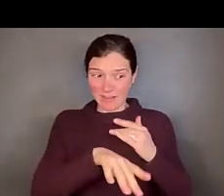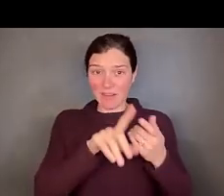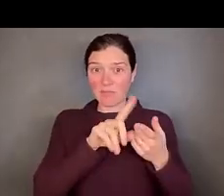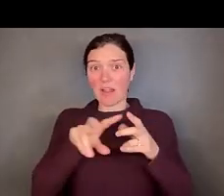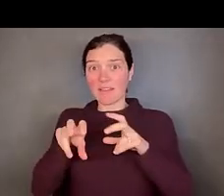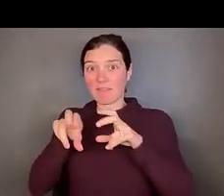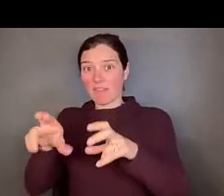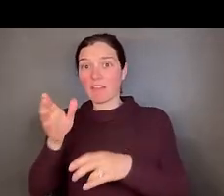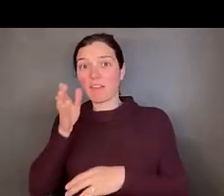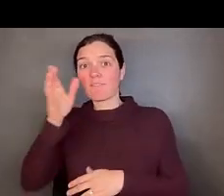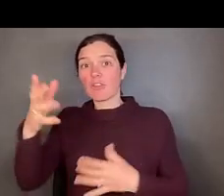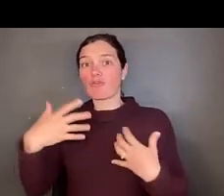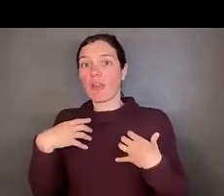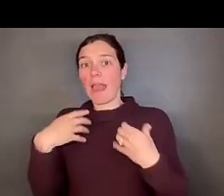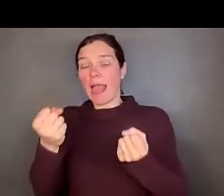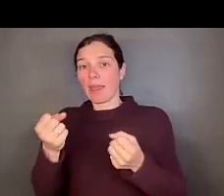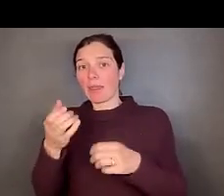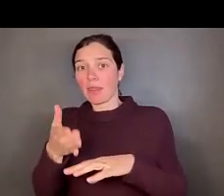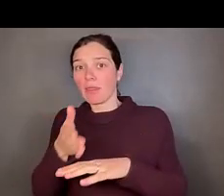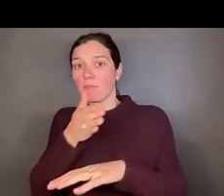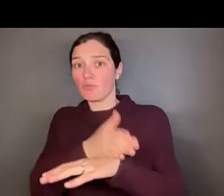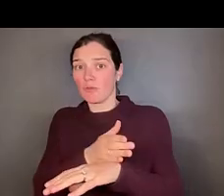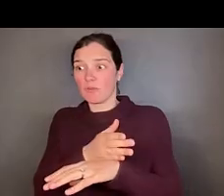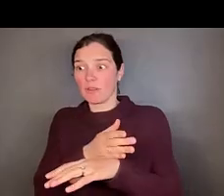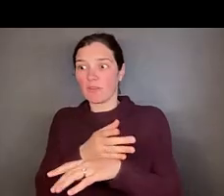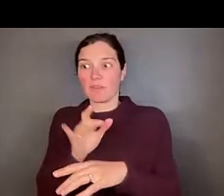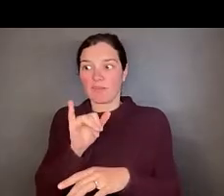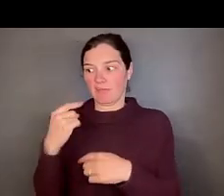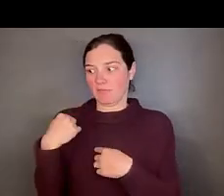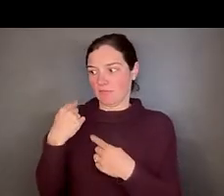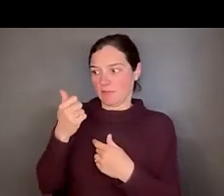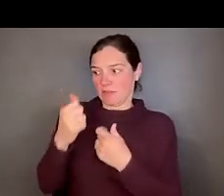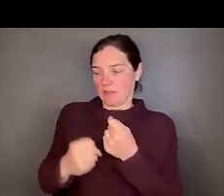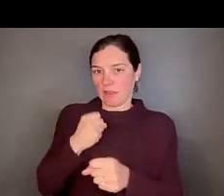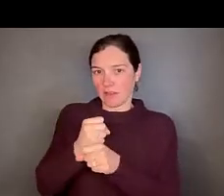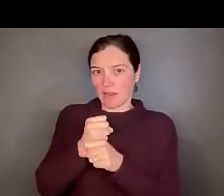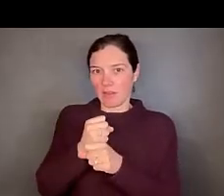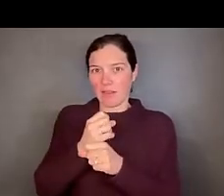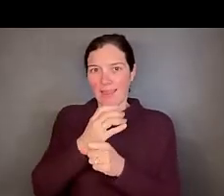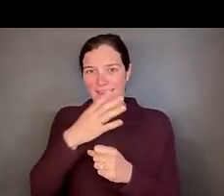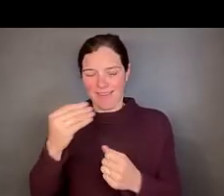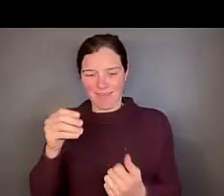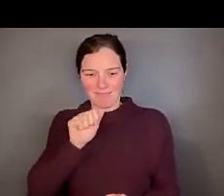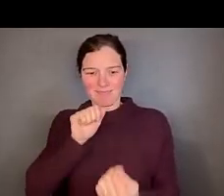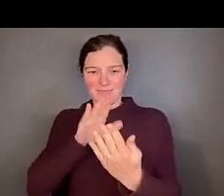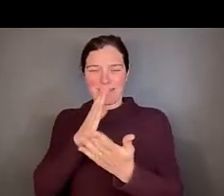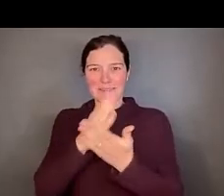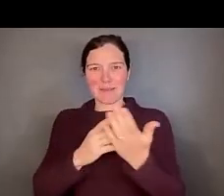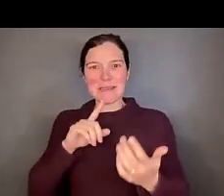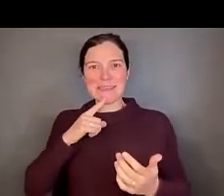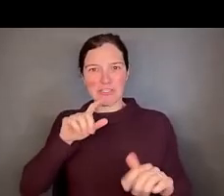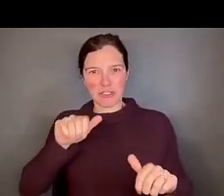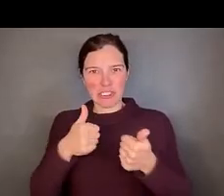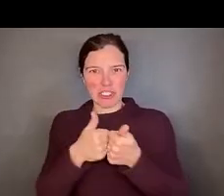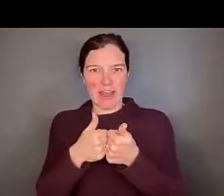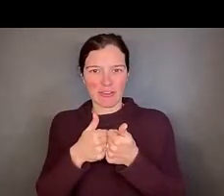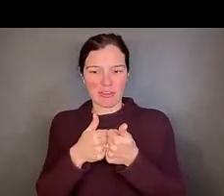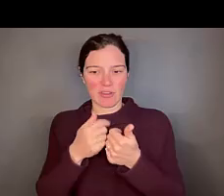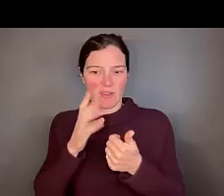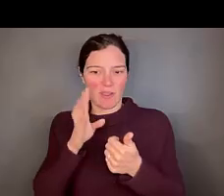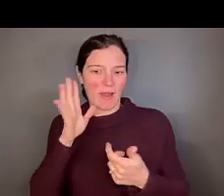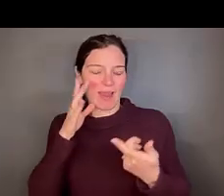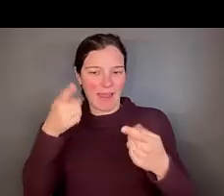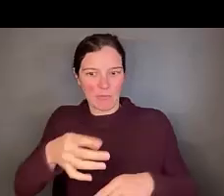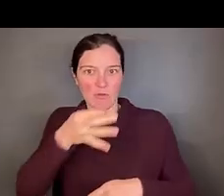wellness and improvements that we've been able to over the last 10 years, and face some of the significant challenges that we have coming forward, that trajectory